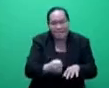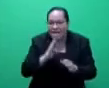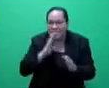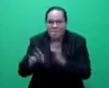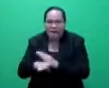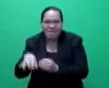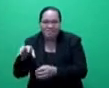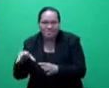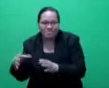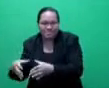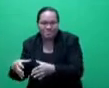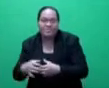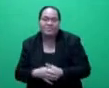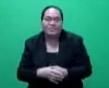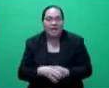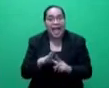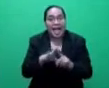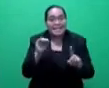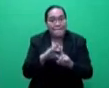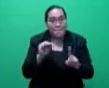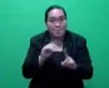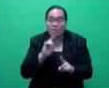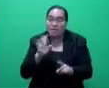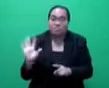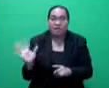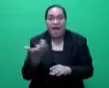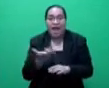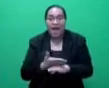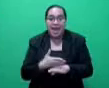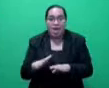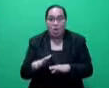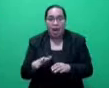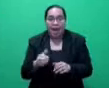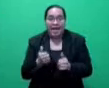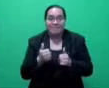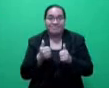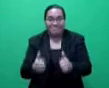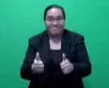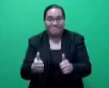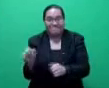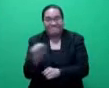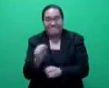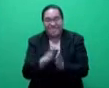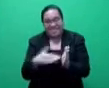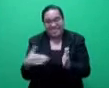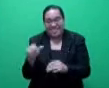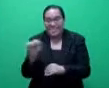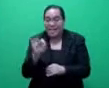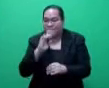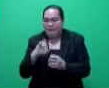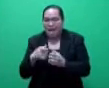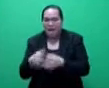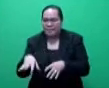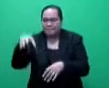sector. For example, any new low-risk business operating from a premises